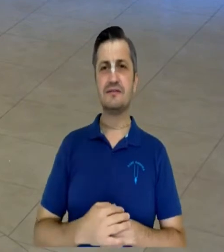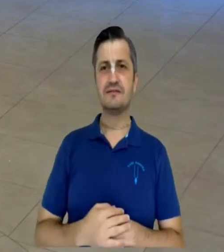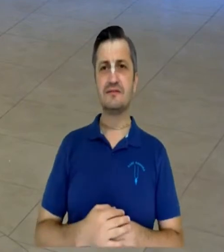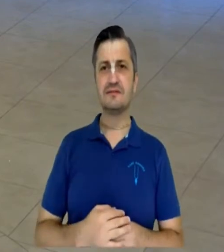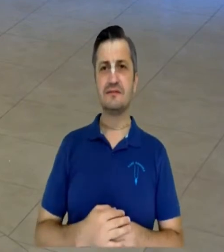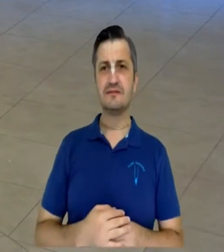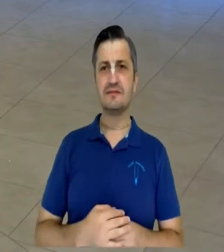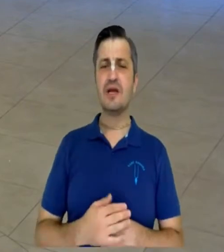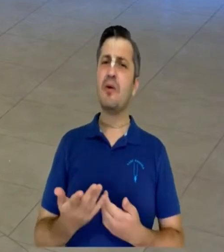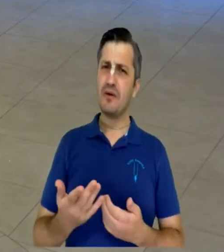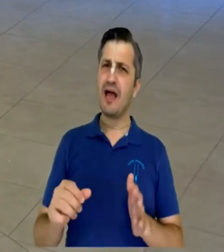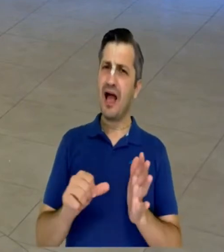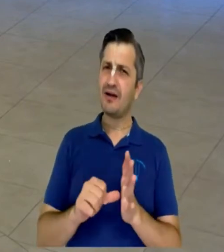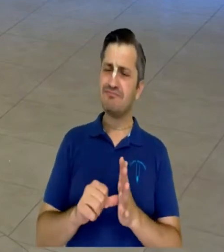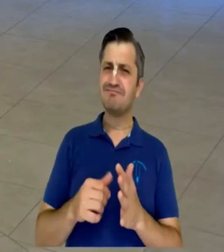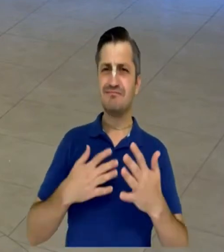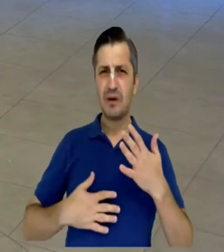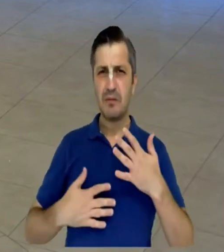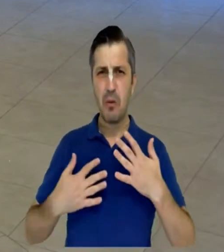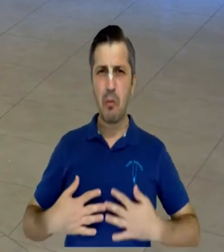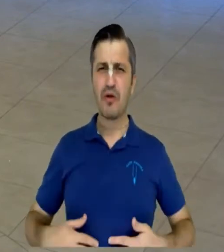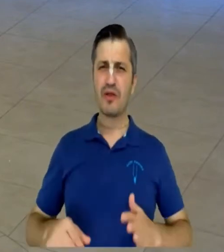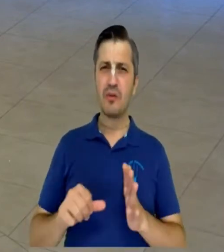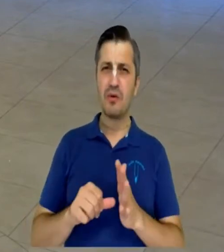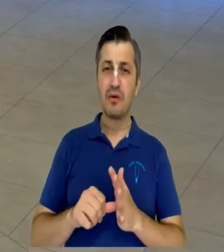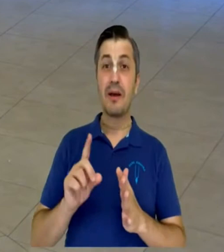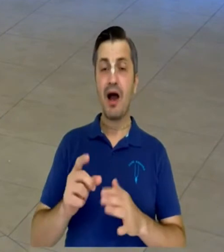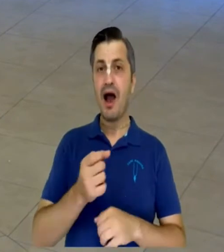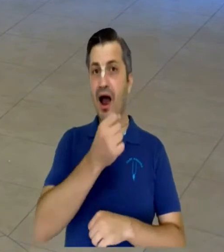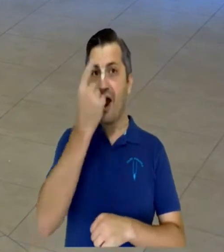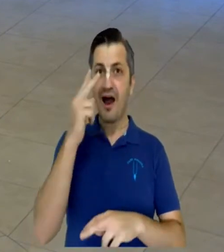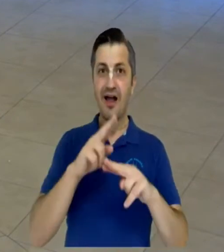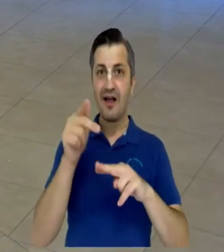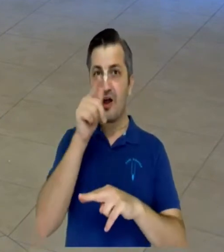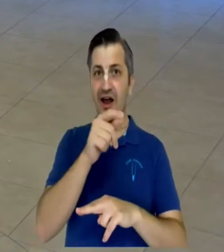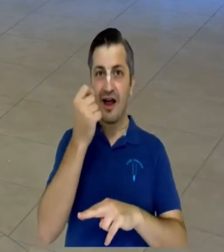body, we are actually eternal souls who reside in these bodies. We are